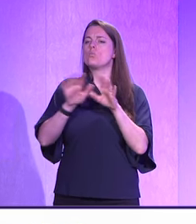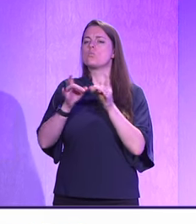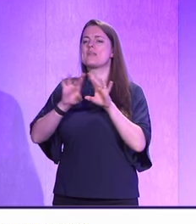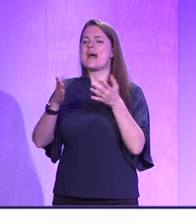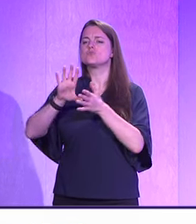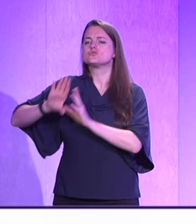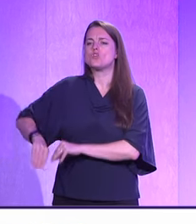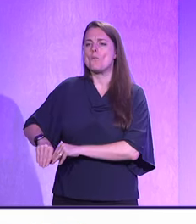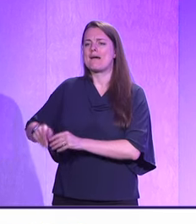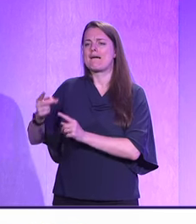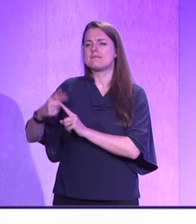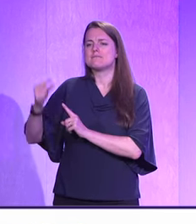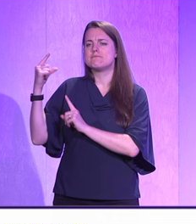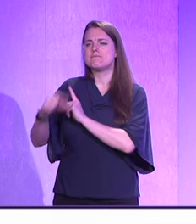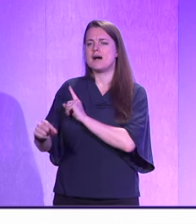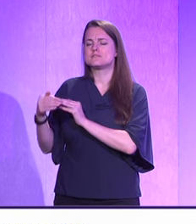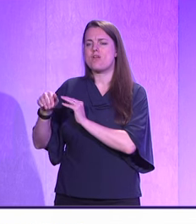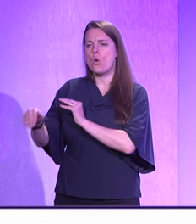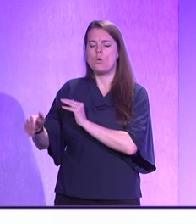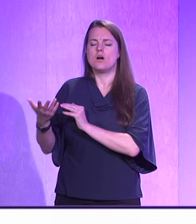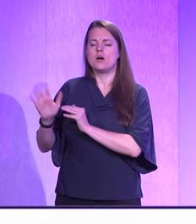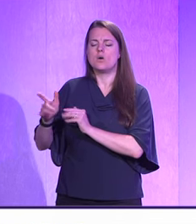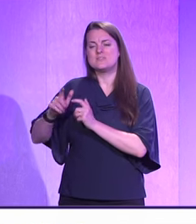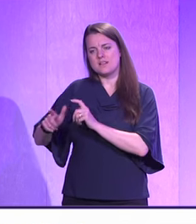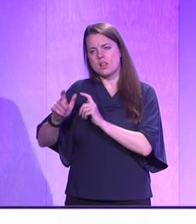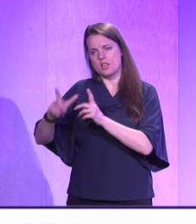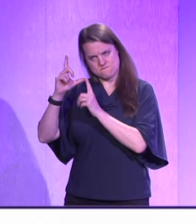We're expecting things to go quickly, but we've got